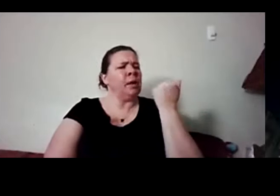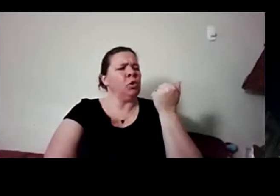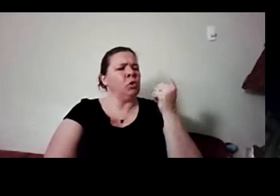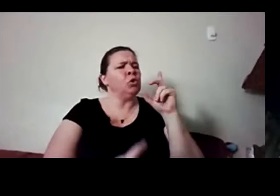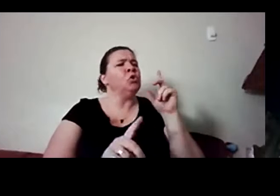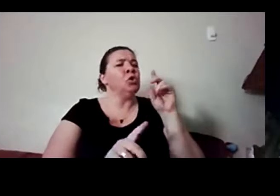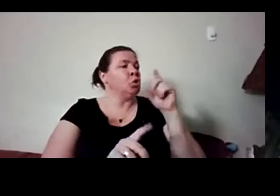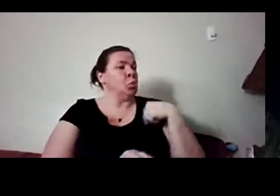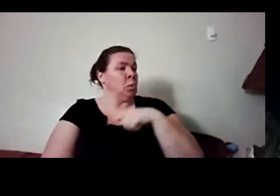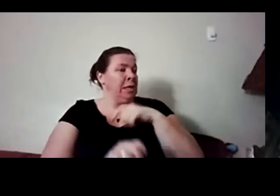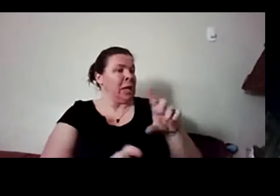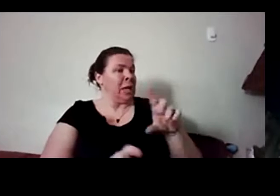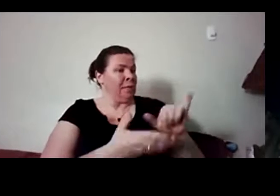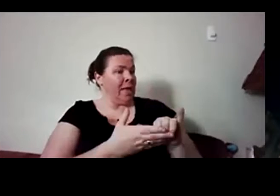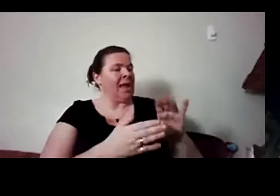even better.